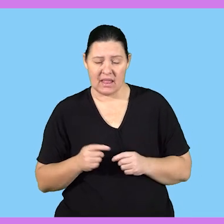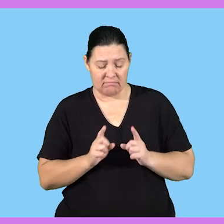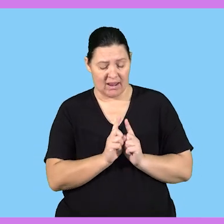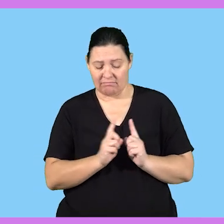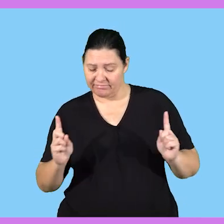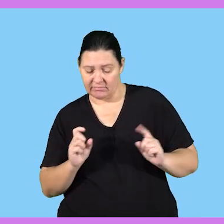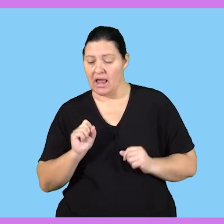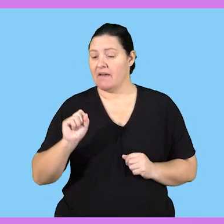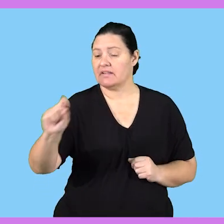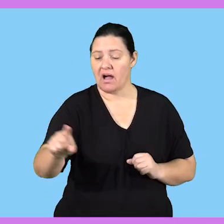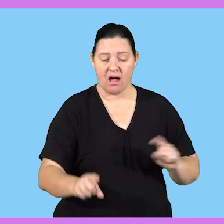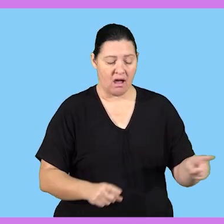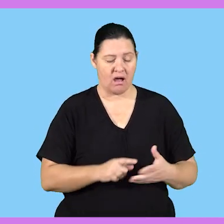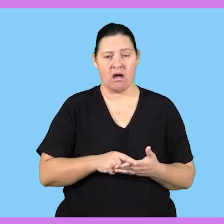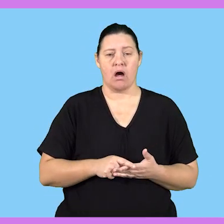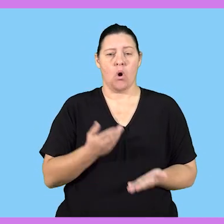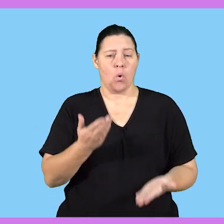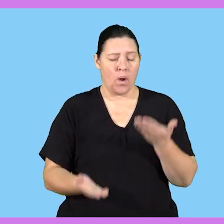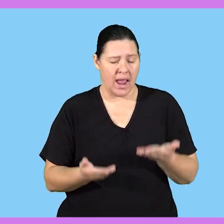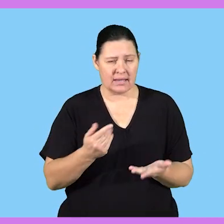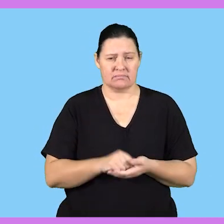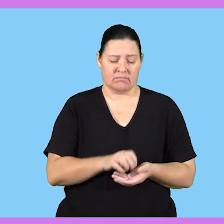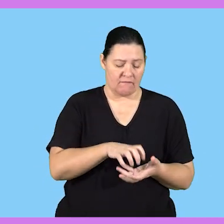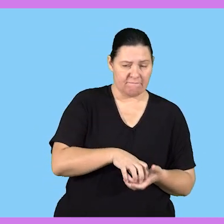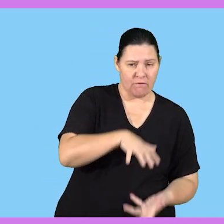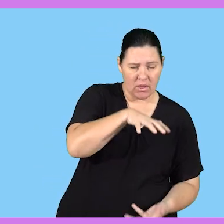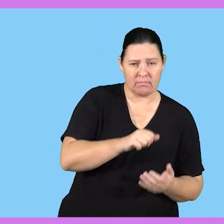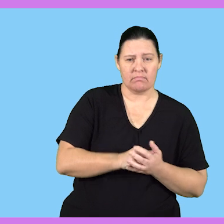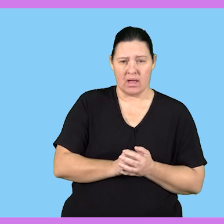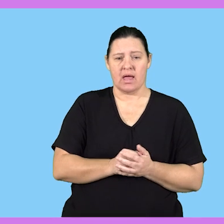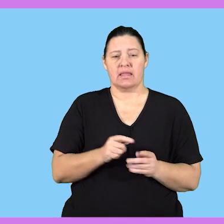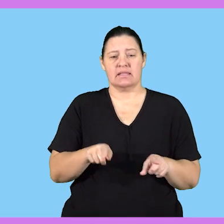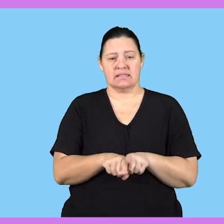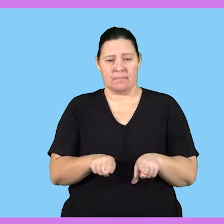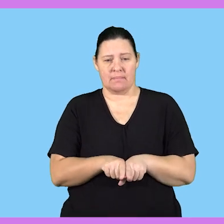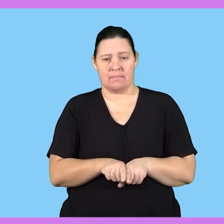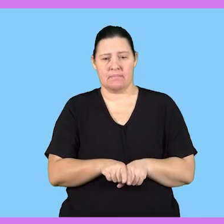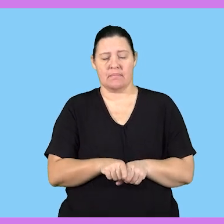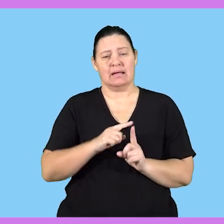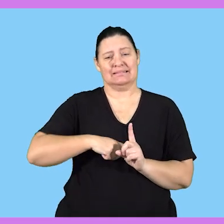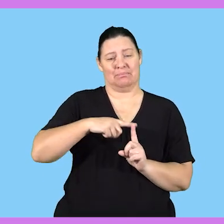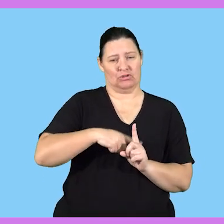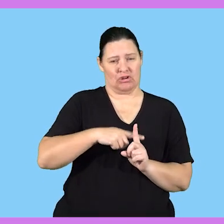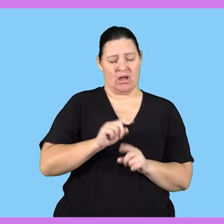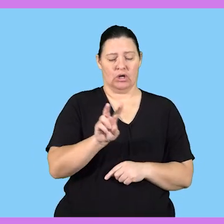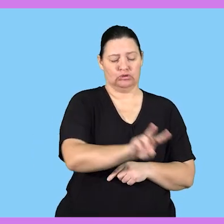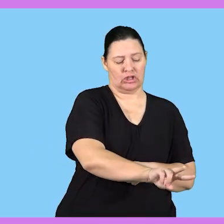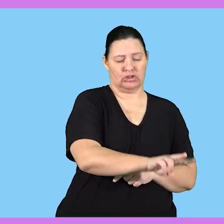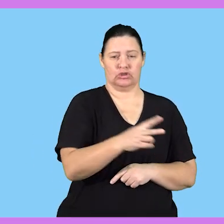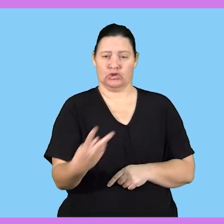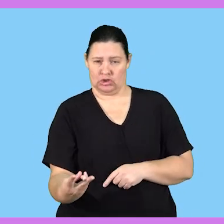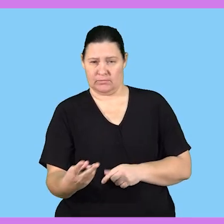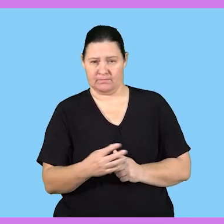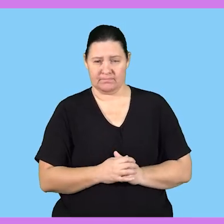we look at weight, then volume, and then we're going to look at conversions and calculations involving units of temperature.